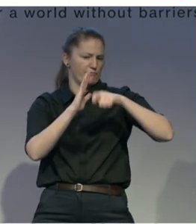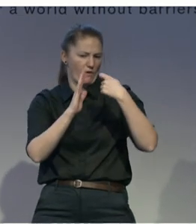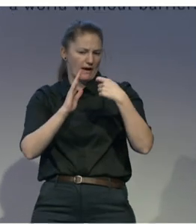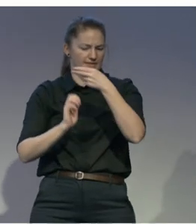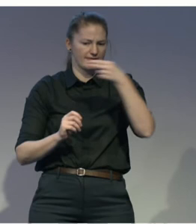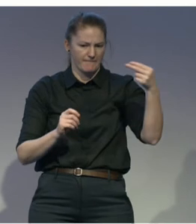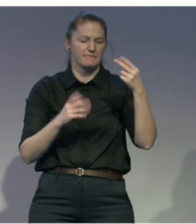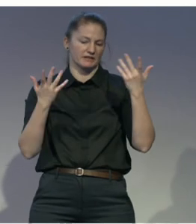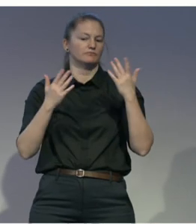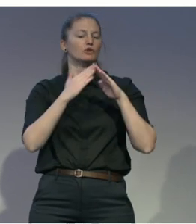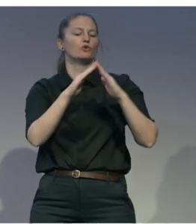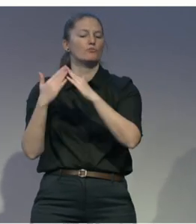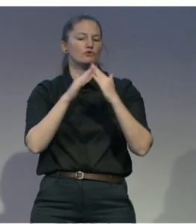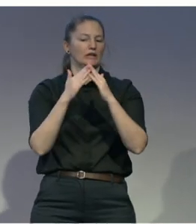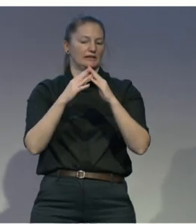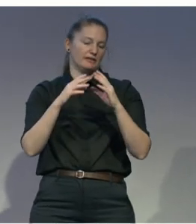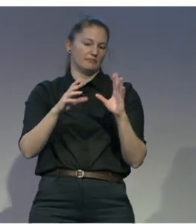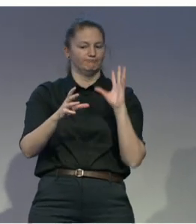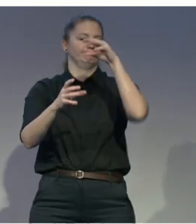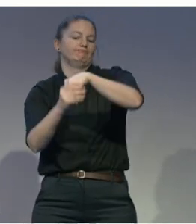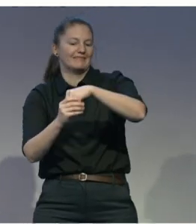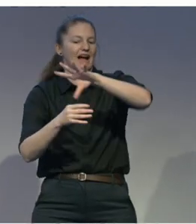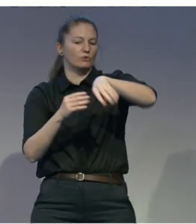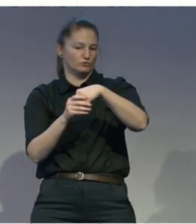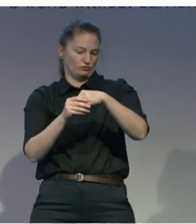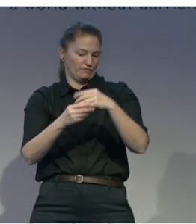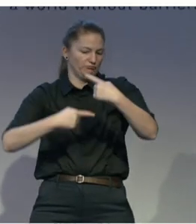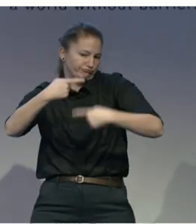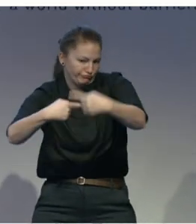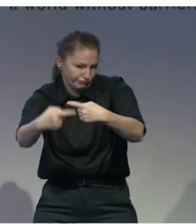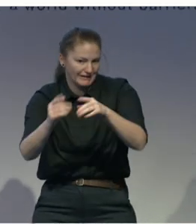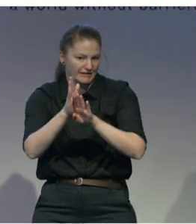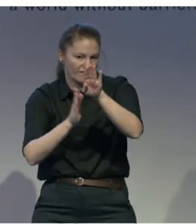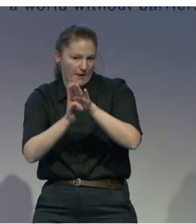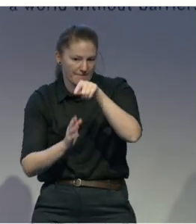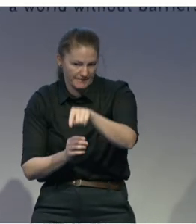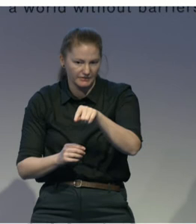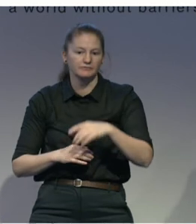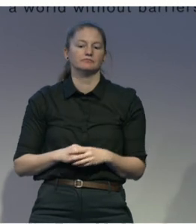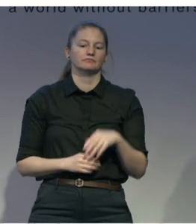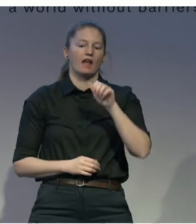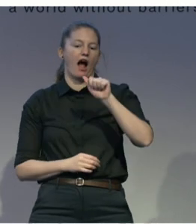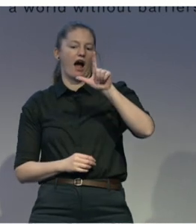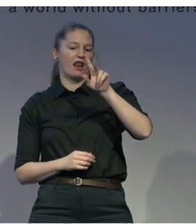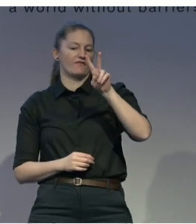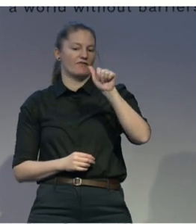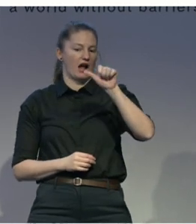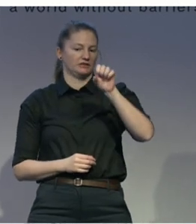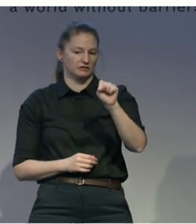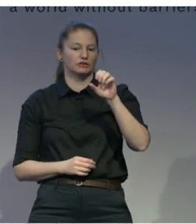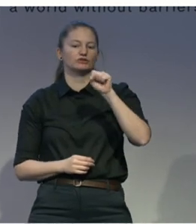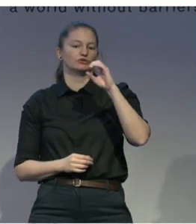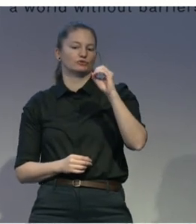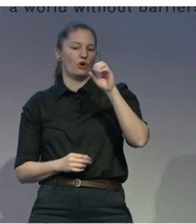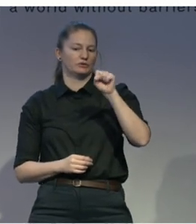CBM and the municipalities of Calvas, Espíndola, Gonzalamá, and Sosoranga.